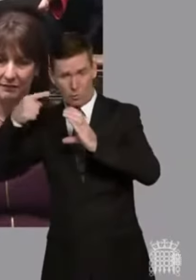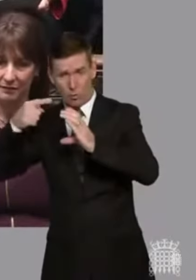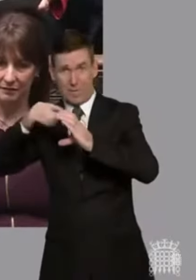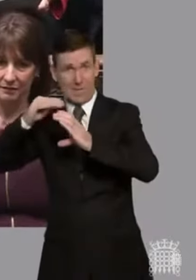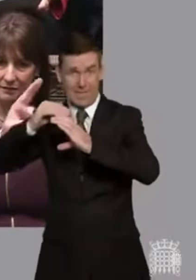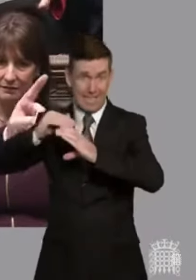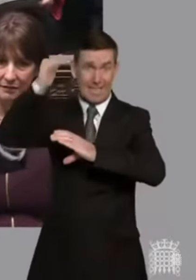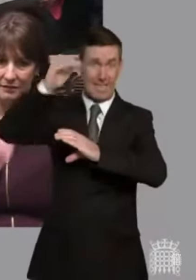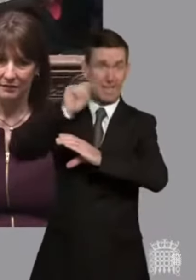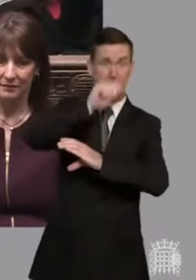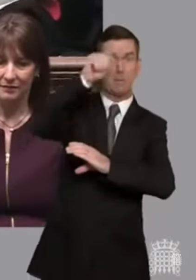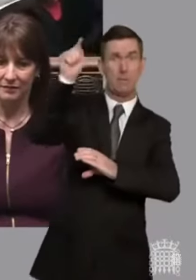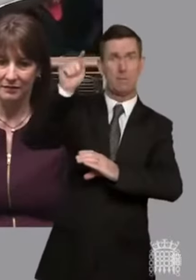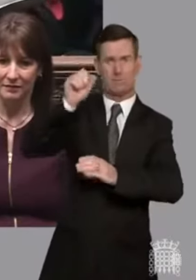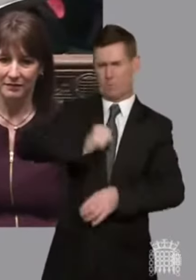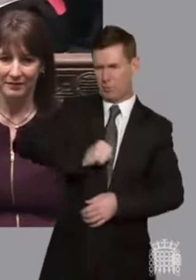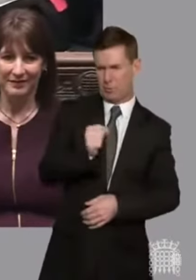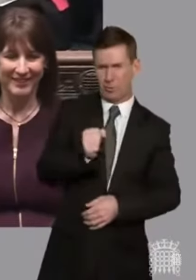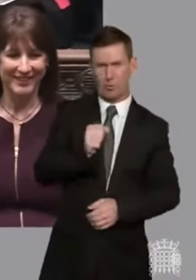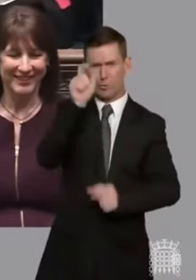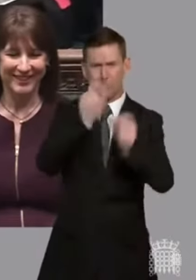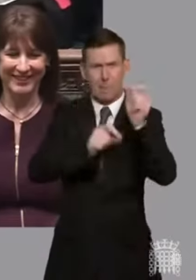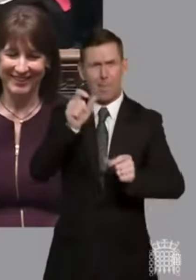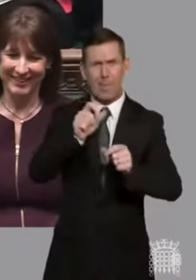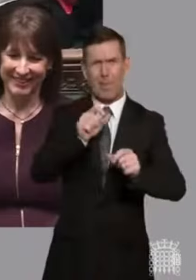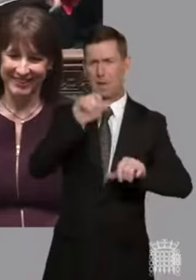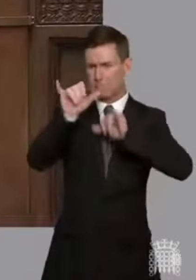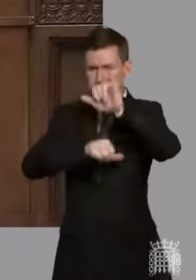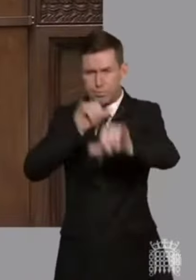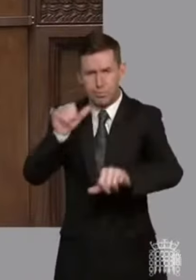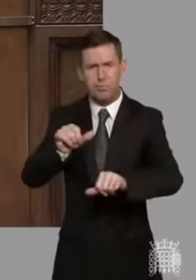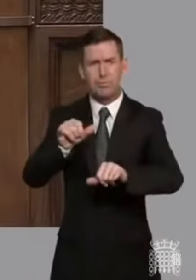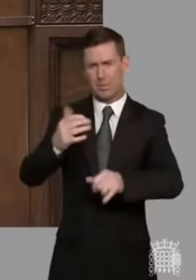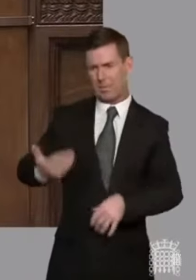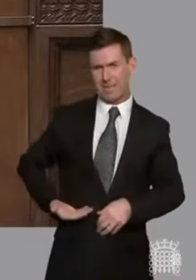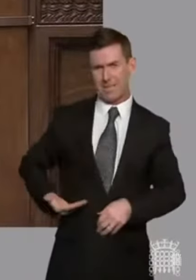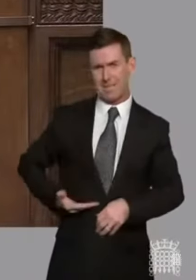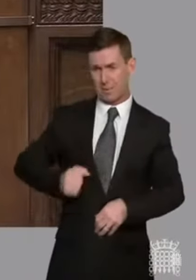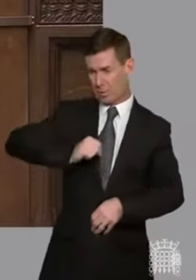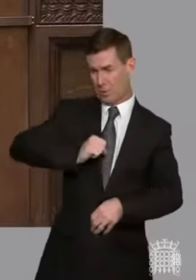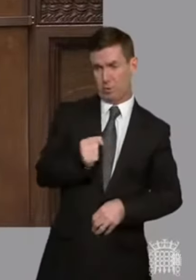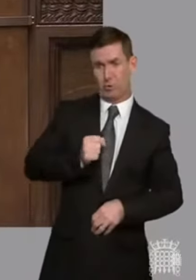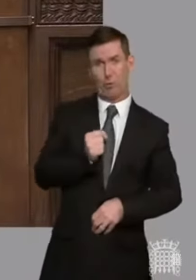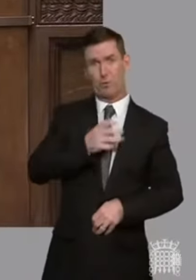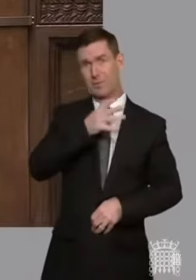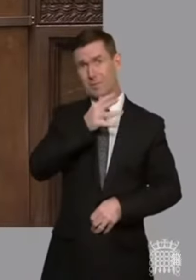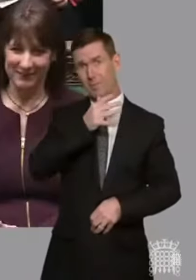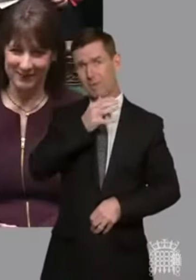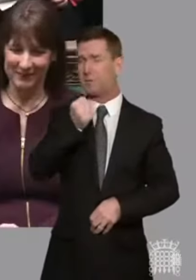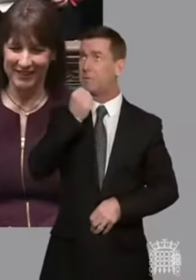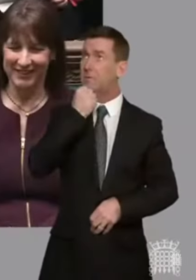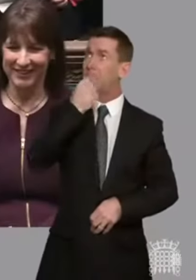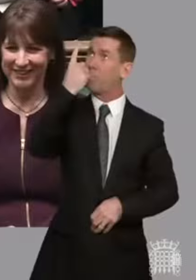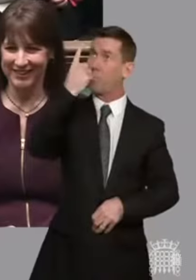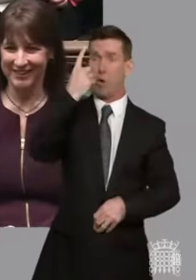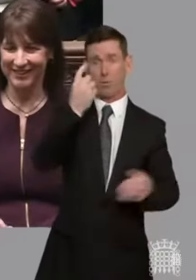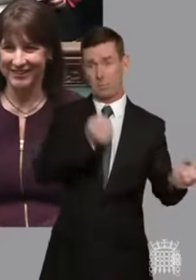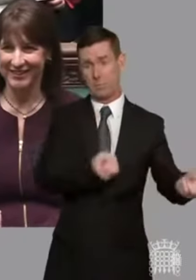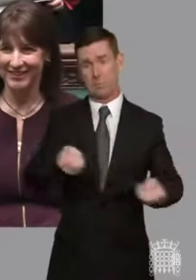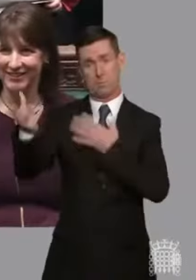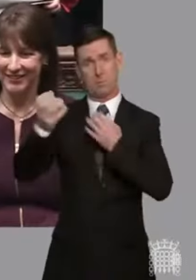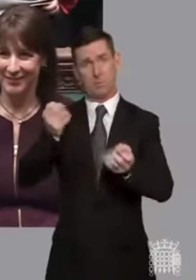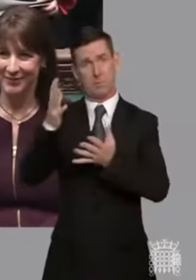particularly Scottish salmon, which is the #1 export passing through Heathrow, worth £970 million over the last 5 years.